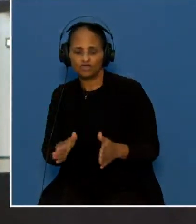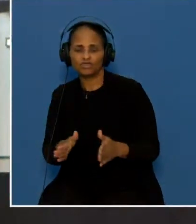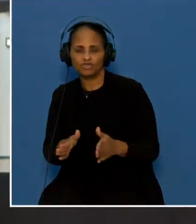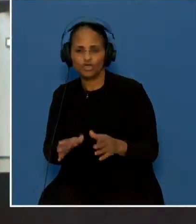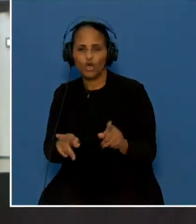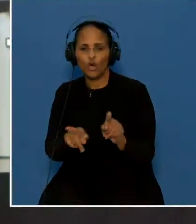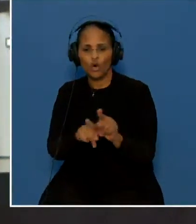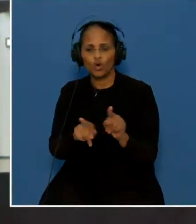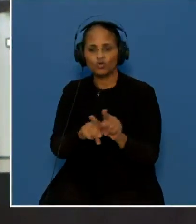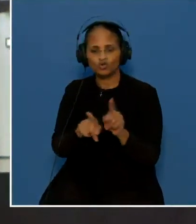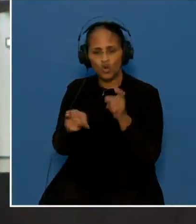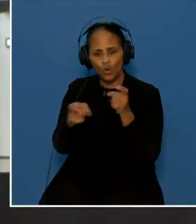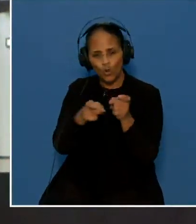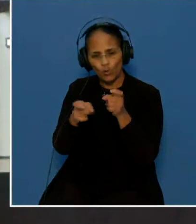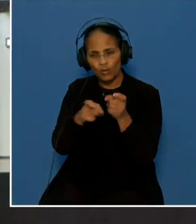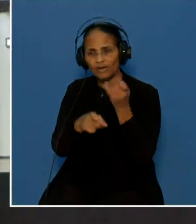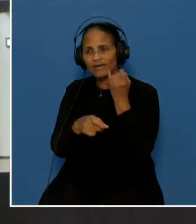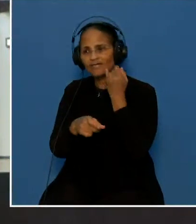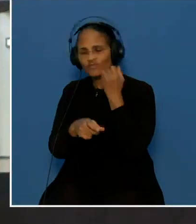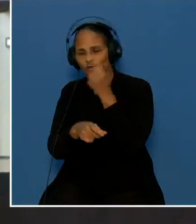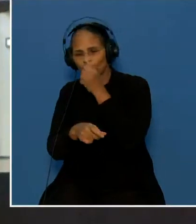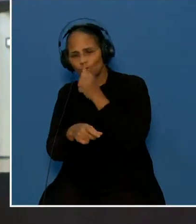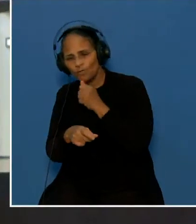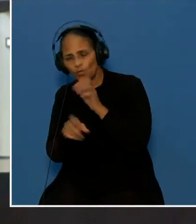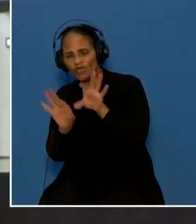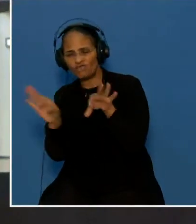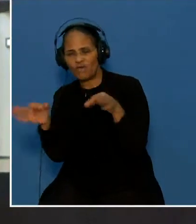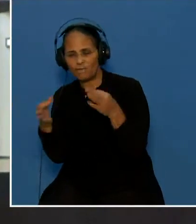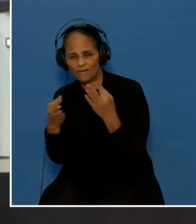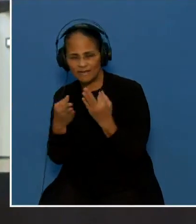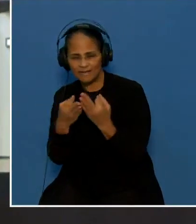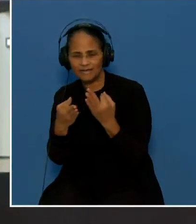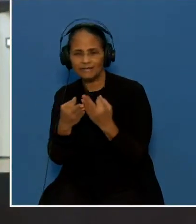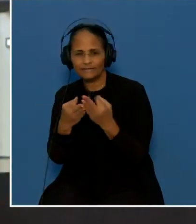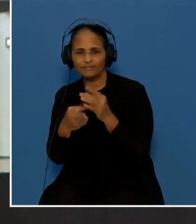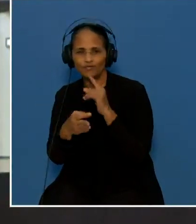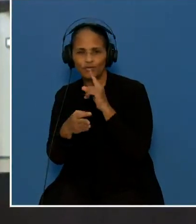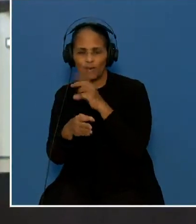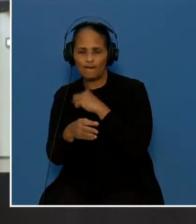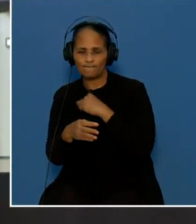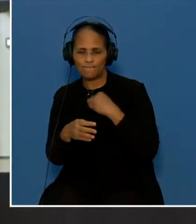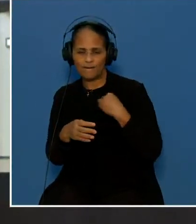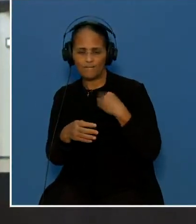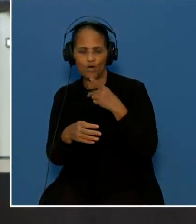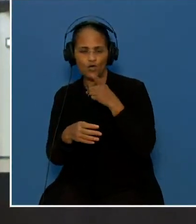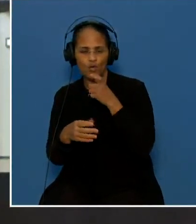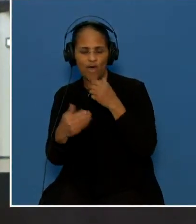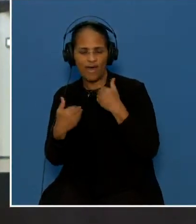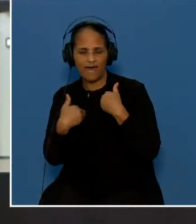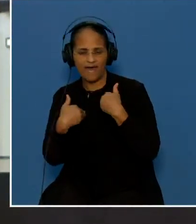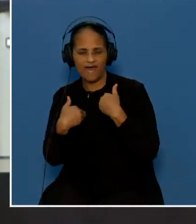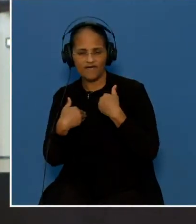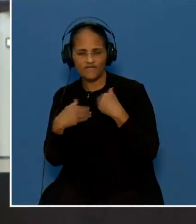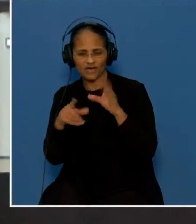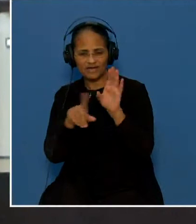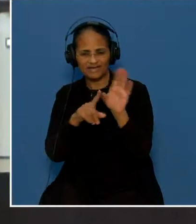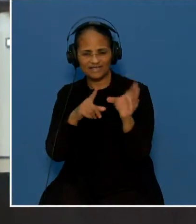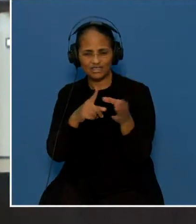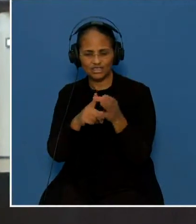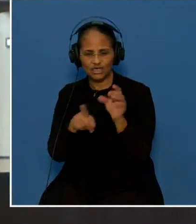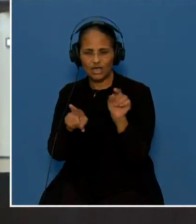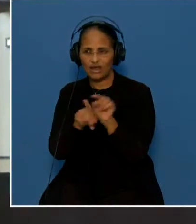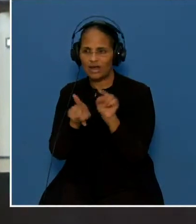and coping with, if you're a caregiver and you're coping with family, particularly a member who may have certain conditions such as